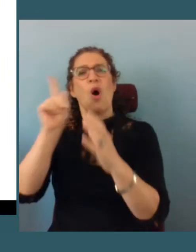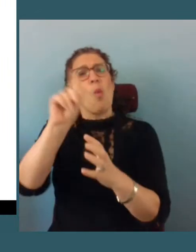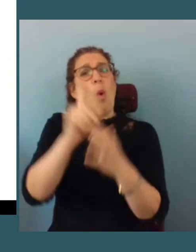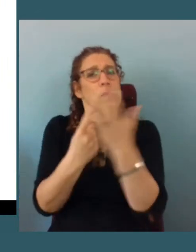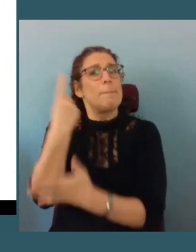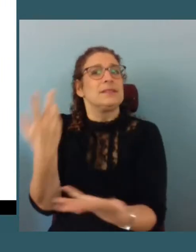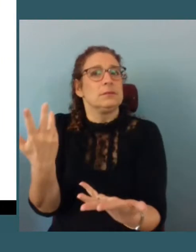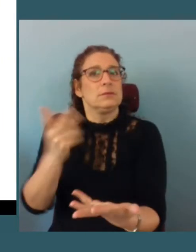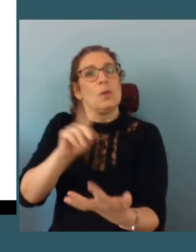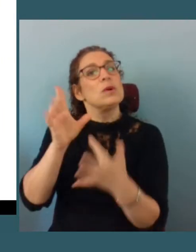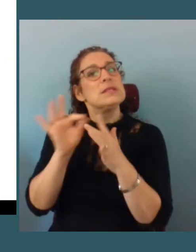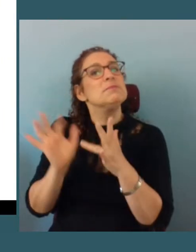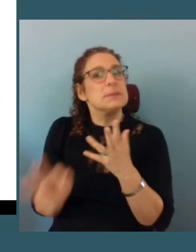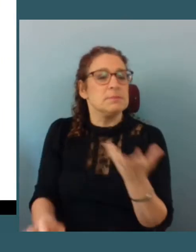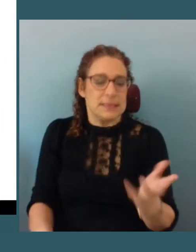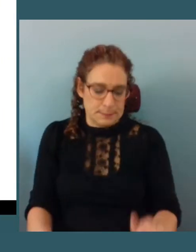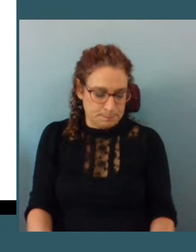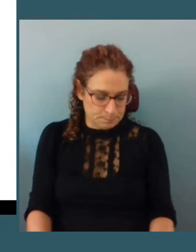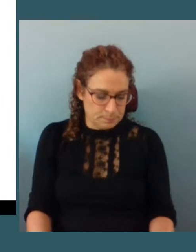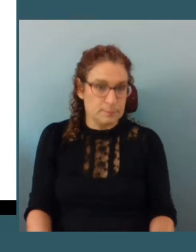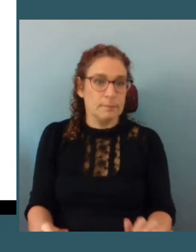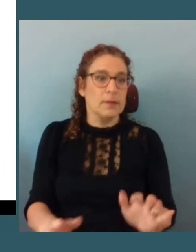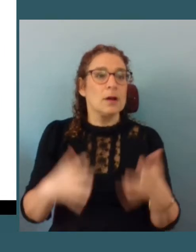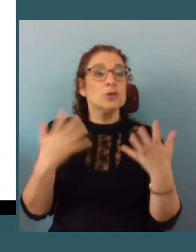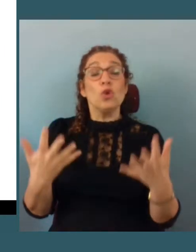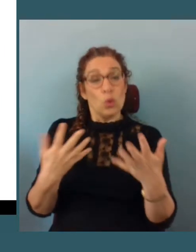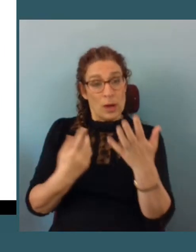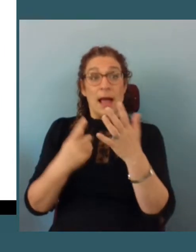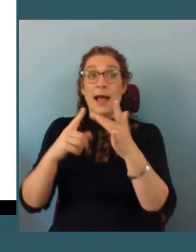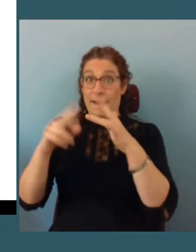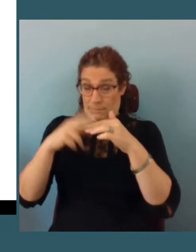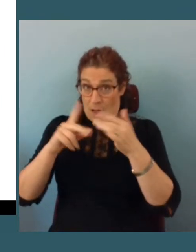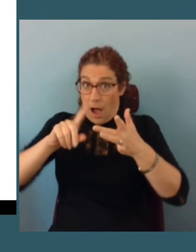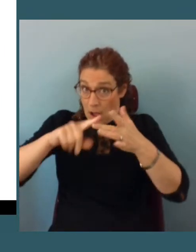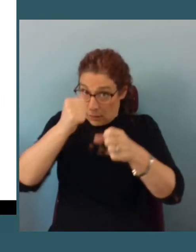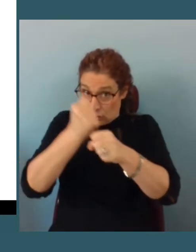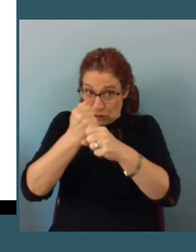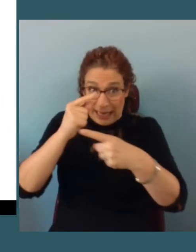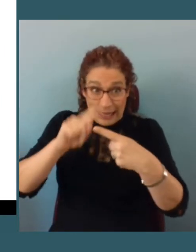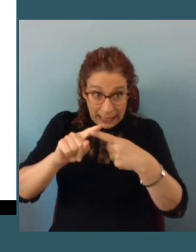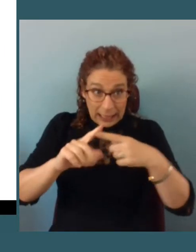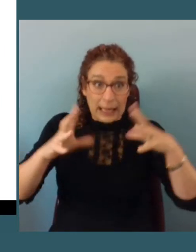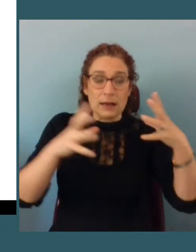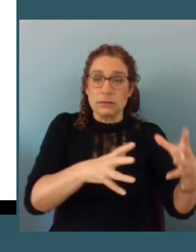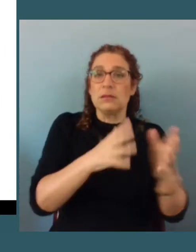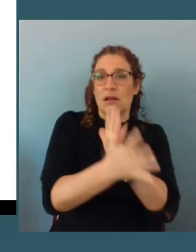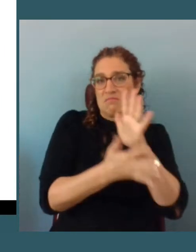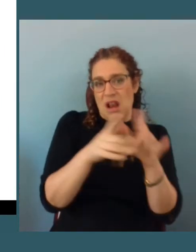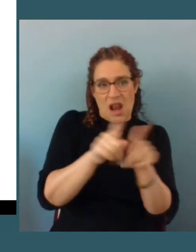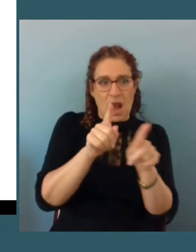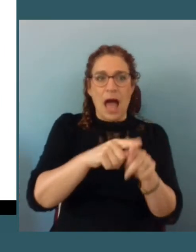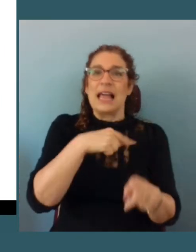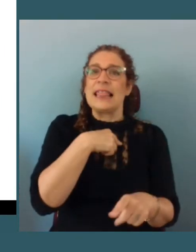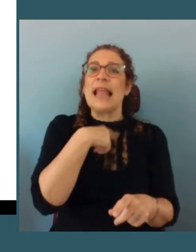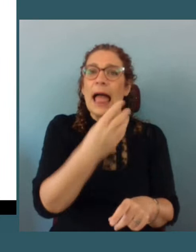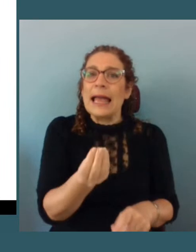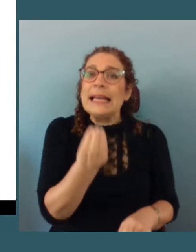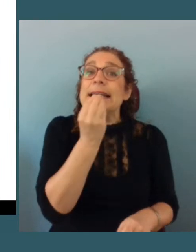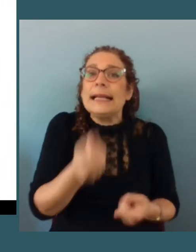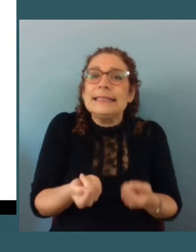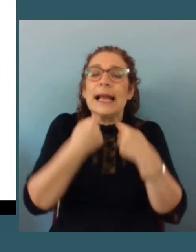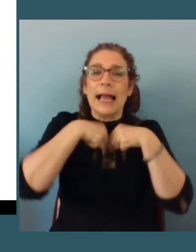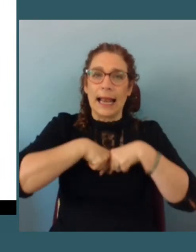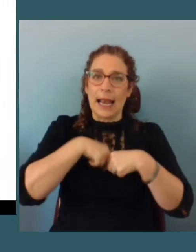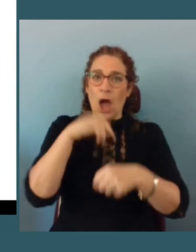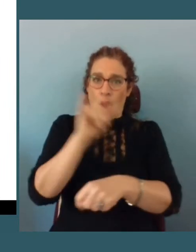So for an IgE-mediated reaction, so let's say exposure would be eating or occasionally by skin contact, but very rarely by inhaled